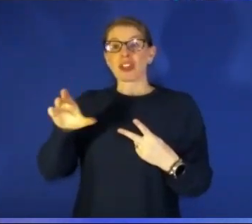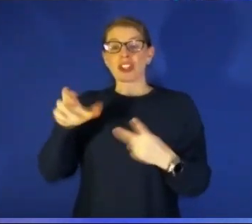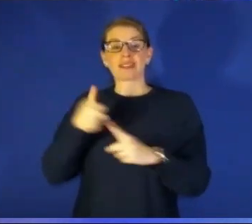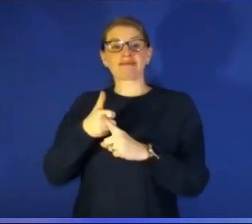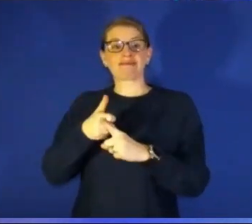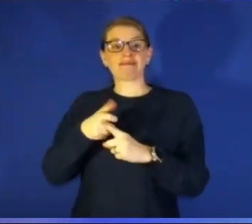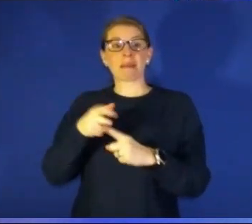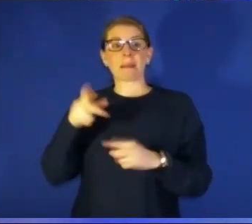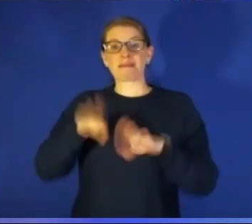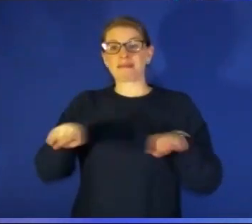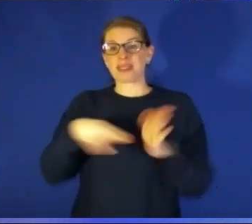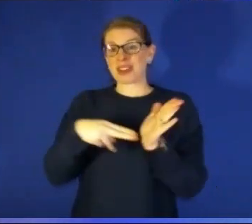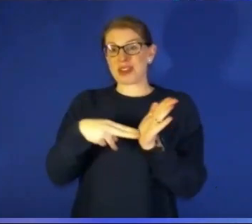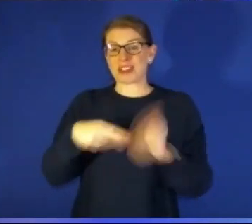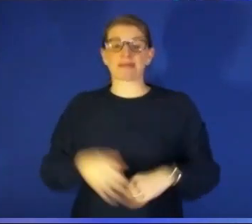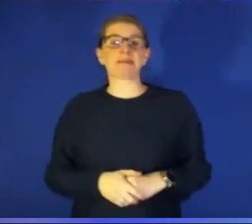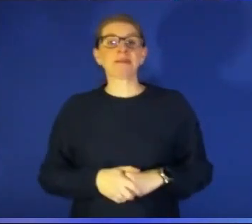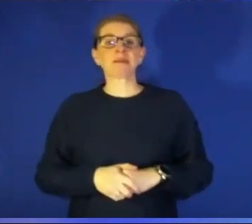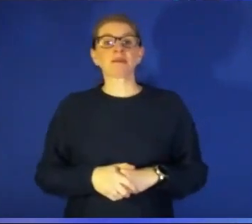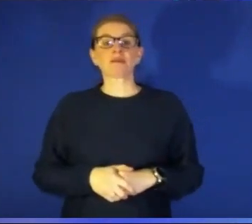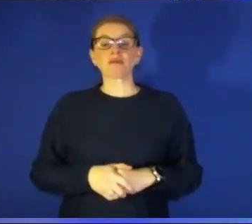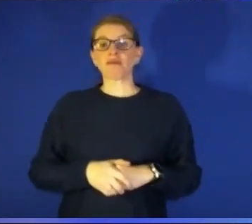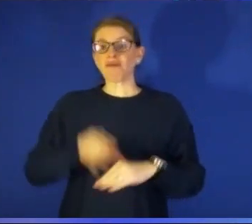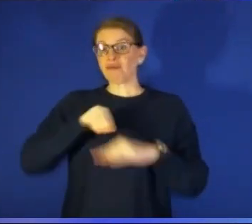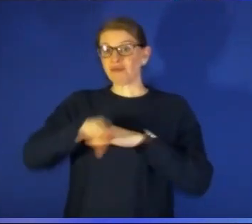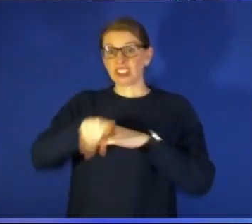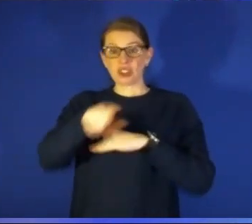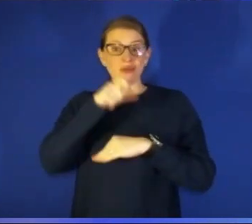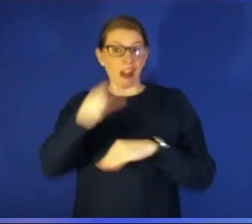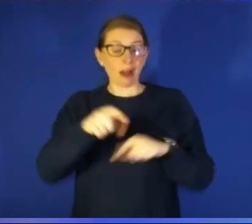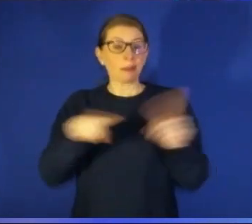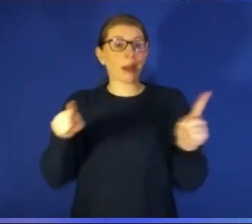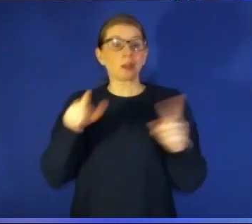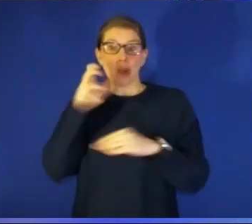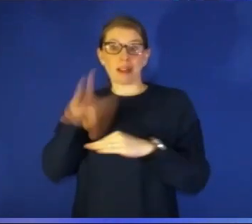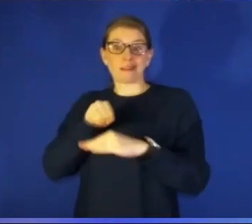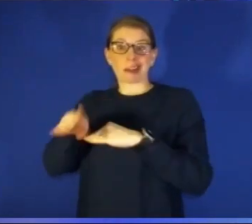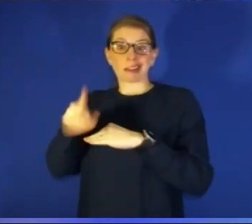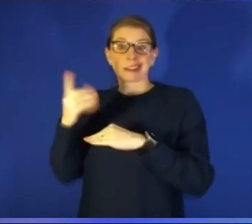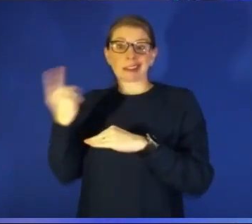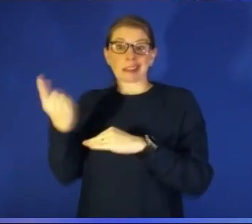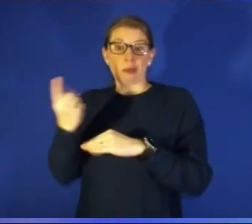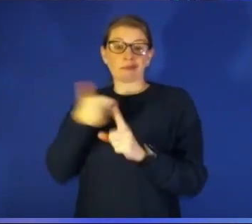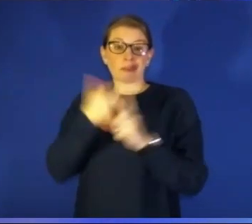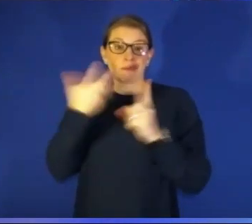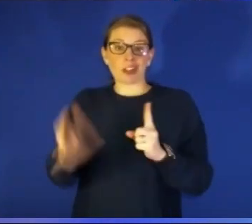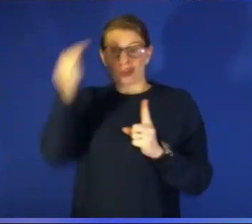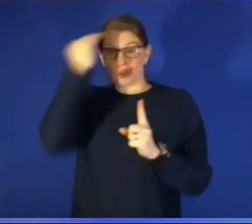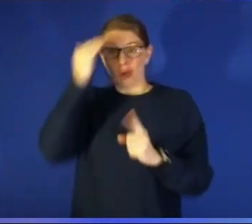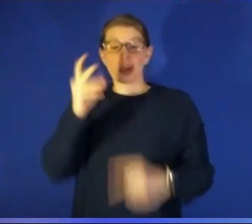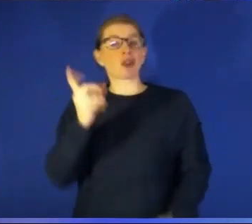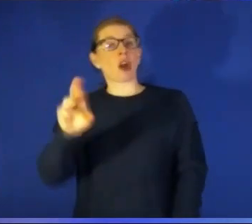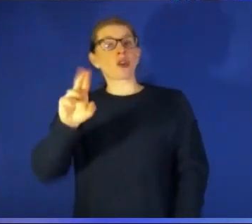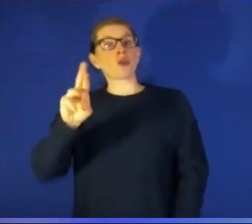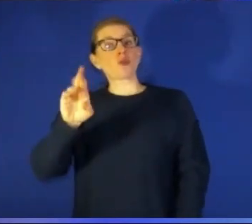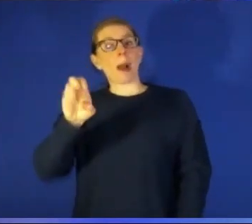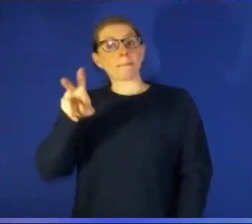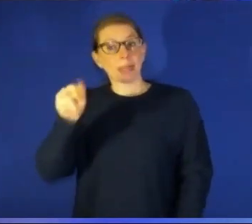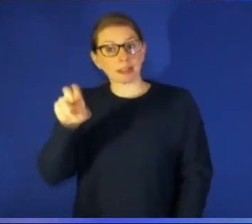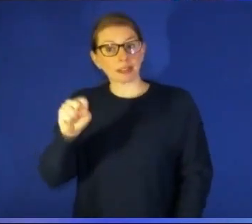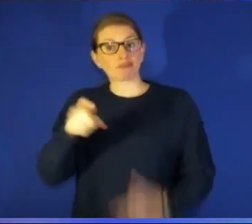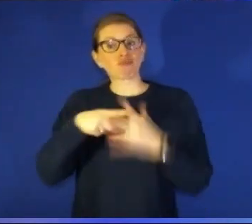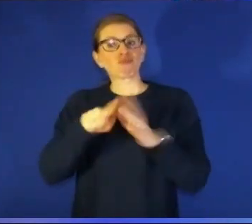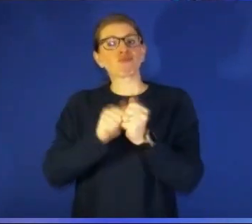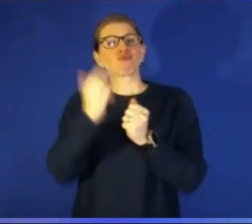a topic that, if it doesn't affect you, it probably affects somebody you know. So I'm happy to have you both here. And Dr. Robbins, I want to start with you. It's quite an